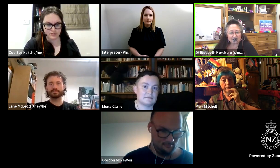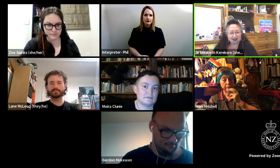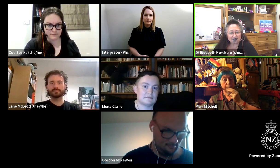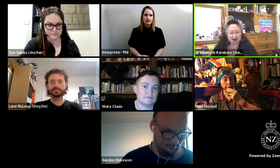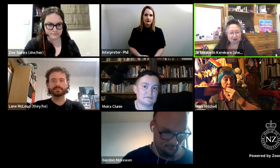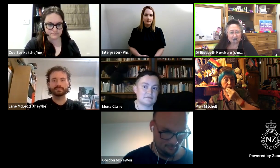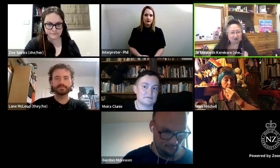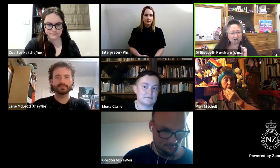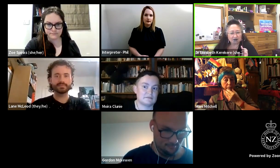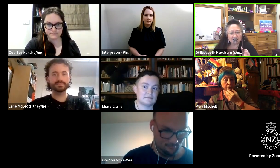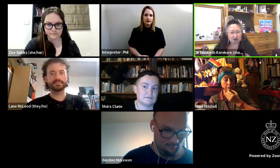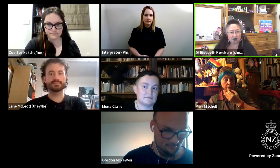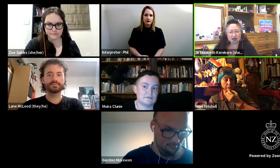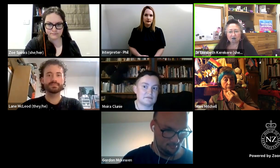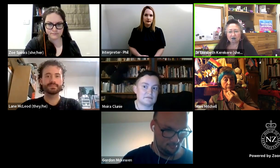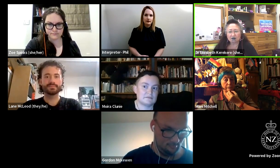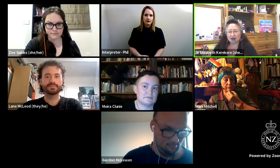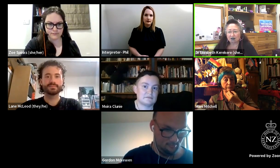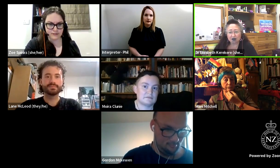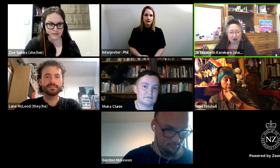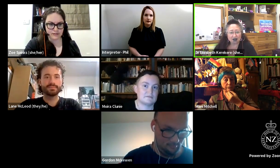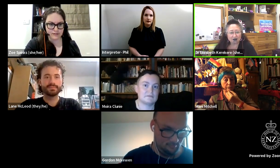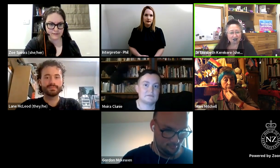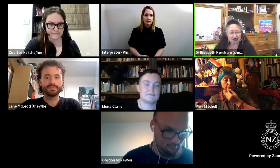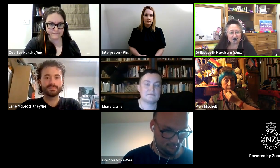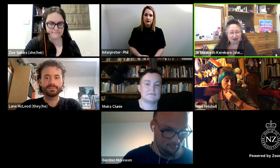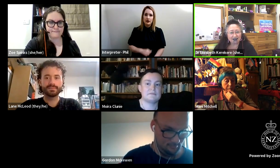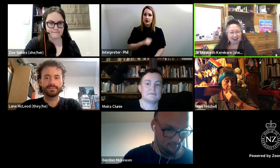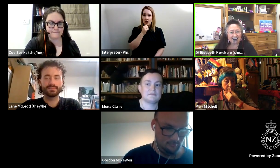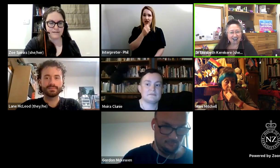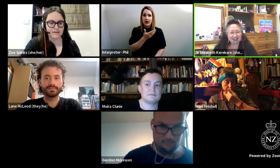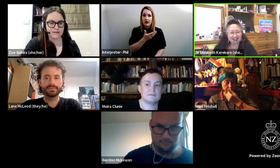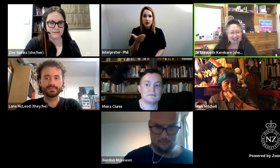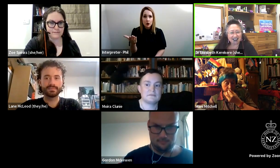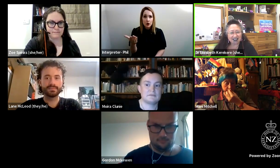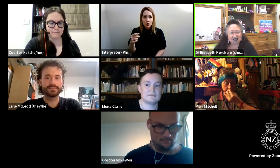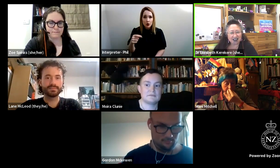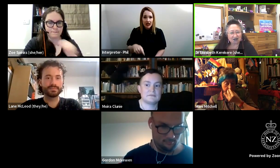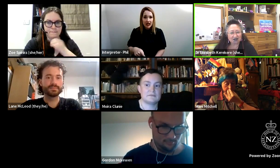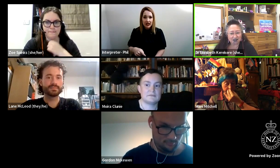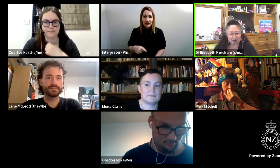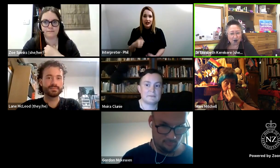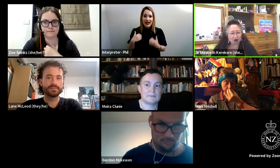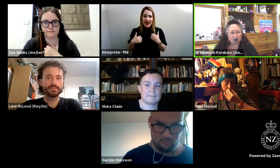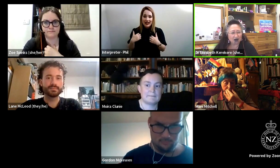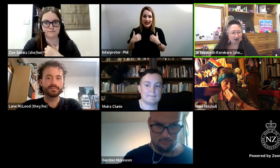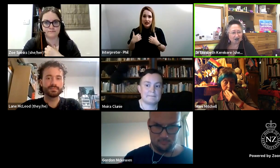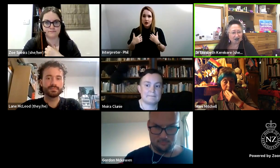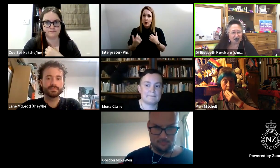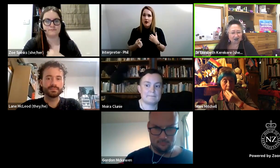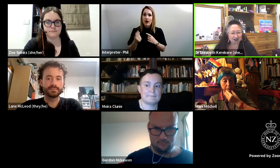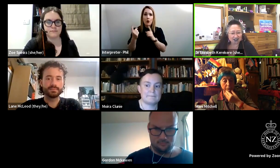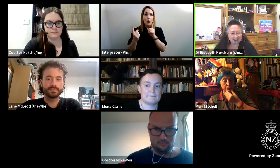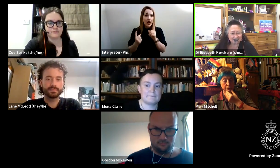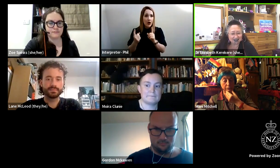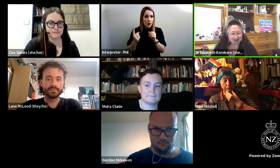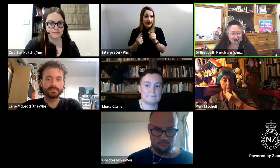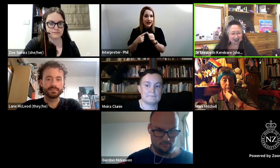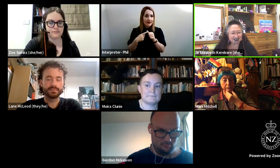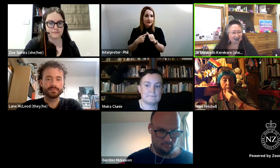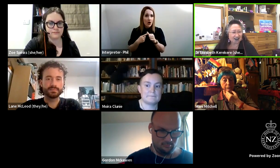that is somebody, and if anybody else here is keen to have some one-on-one